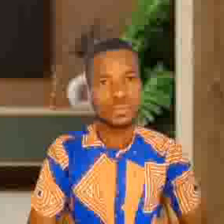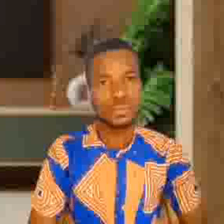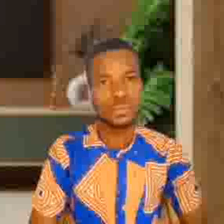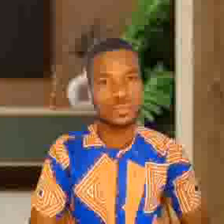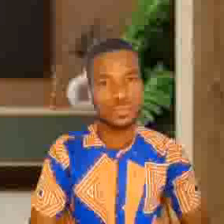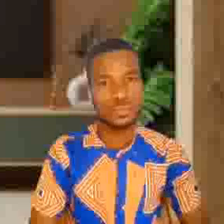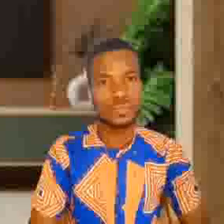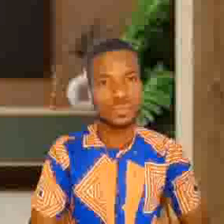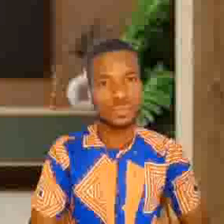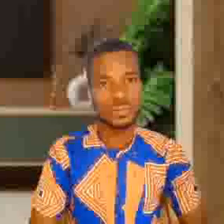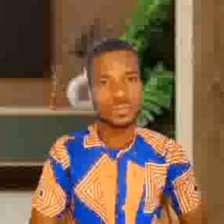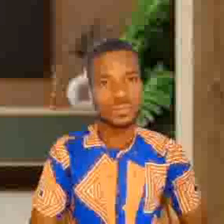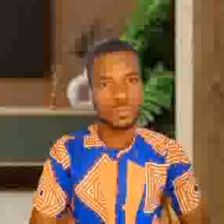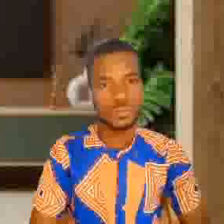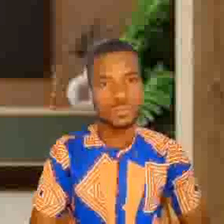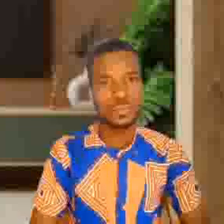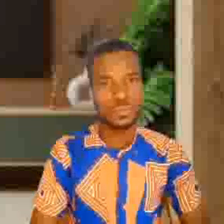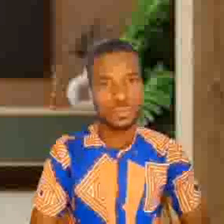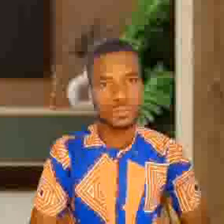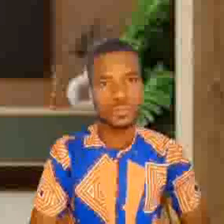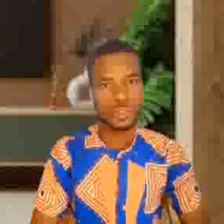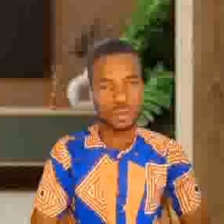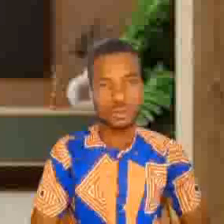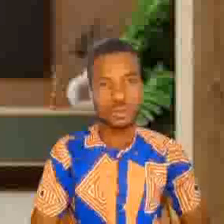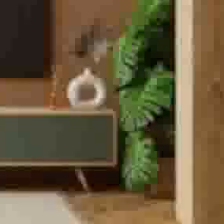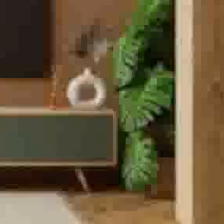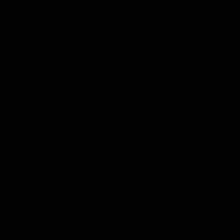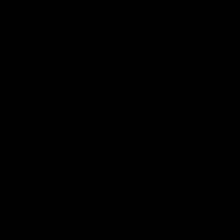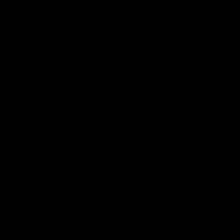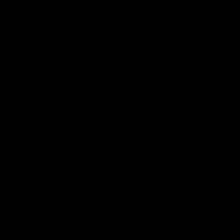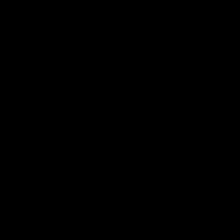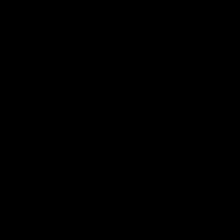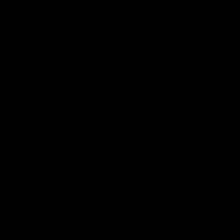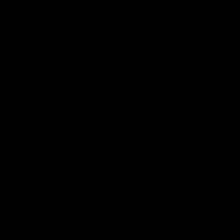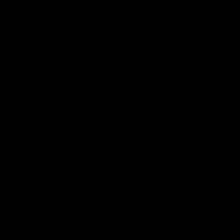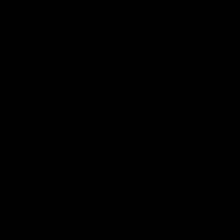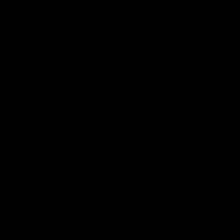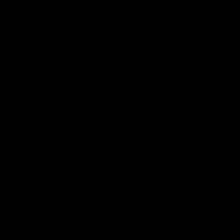international cross-border prices, and those other variables were built into, oh my God, you need to see the beauty. It